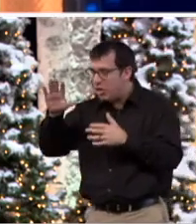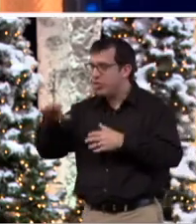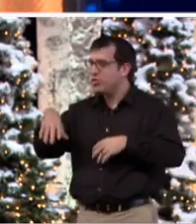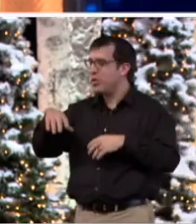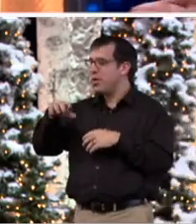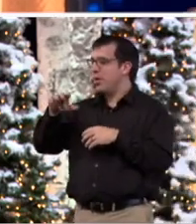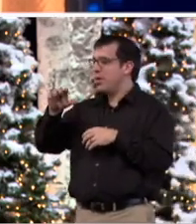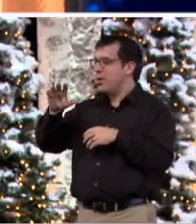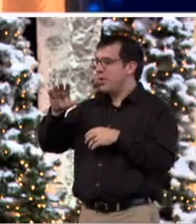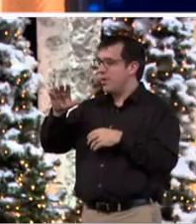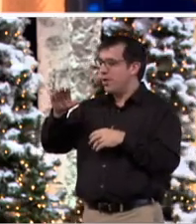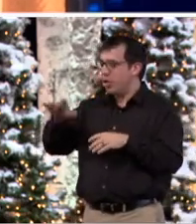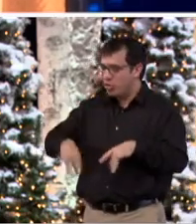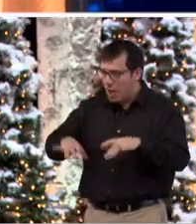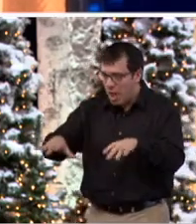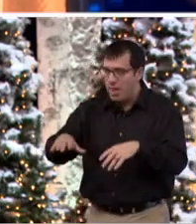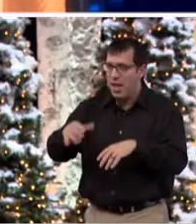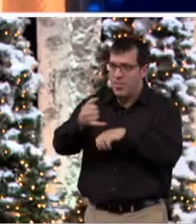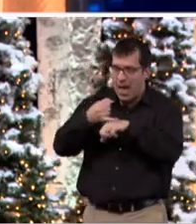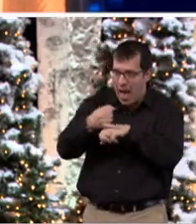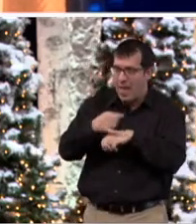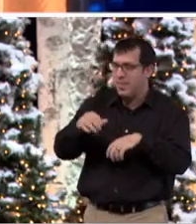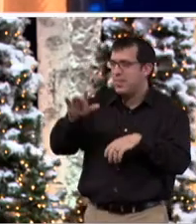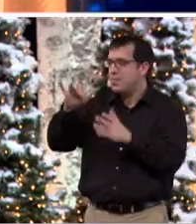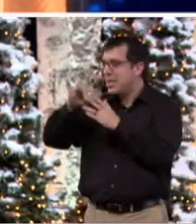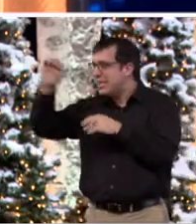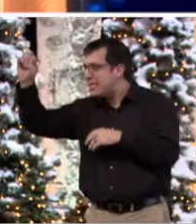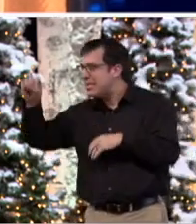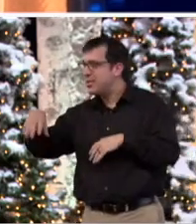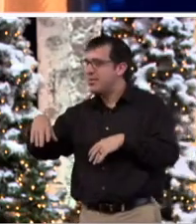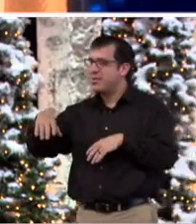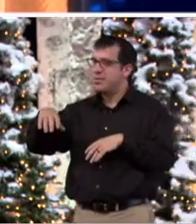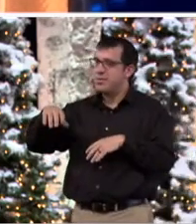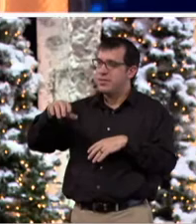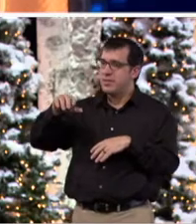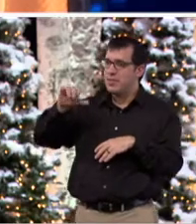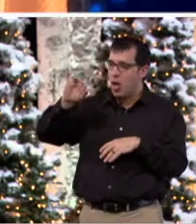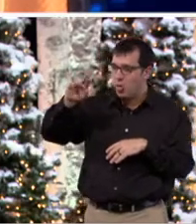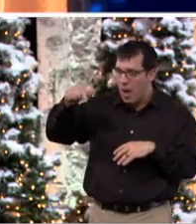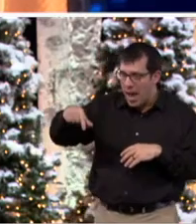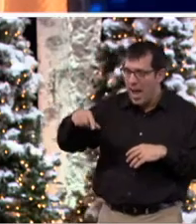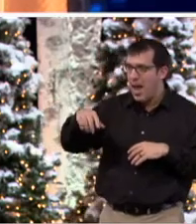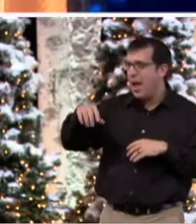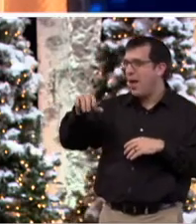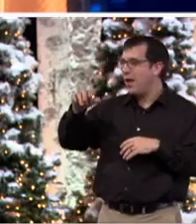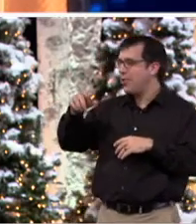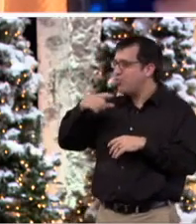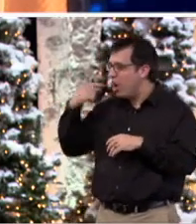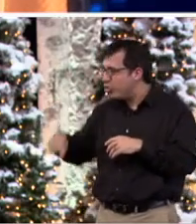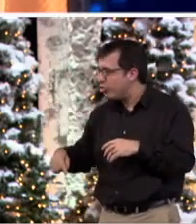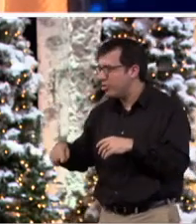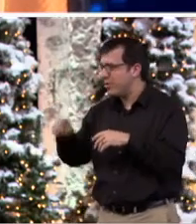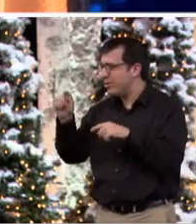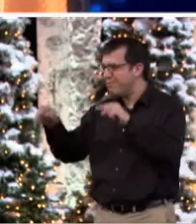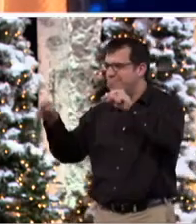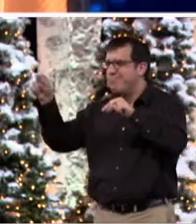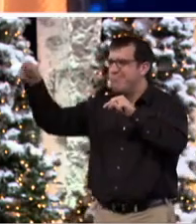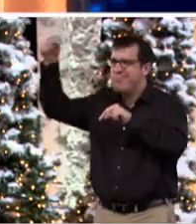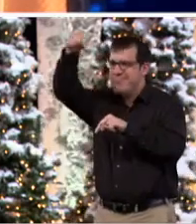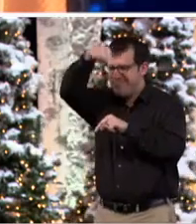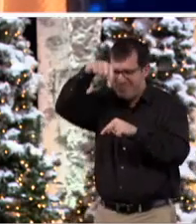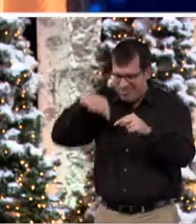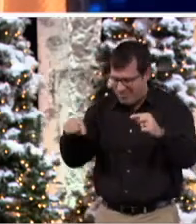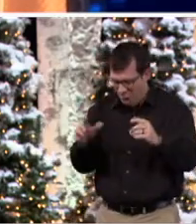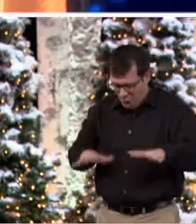and the islands and Middle East and Iraq and Russia and all over the place.